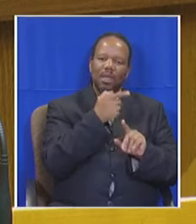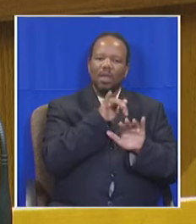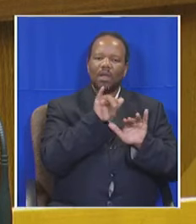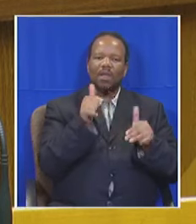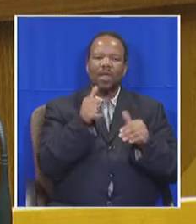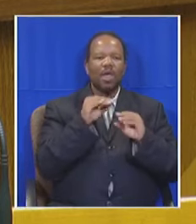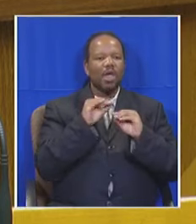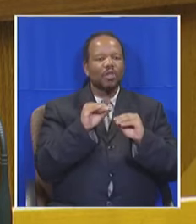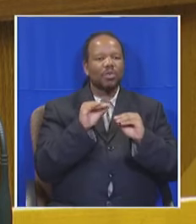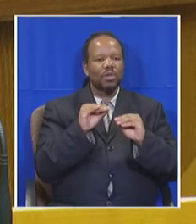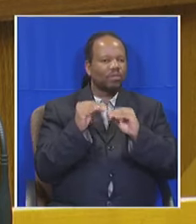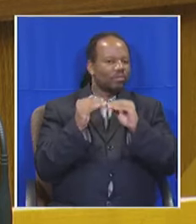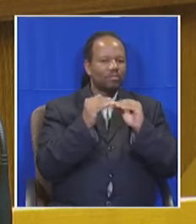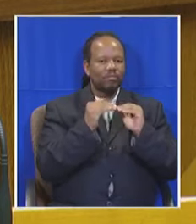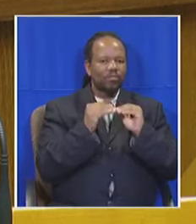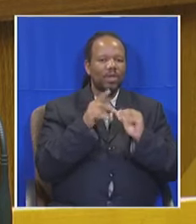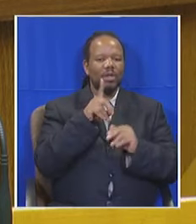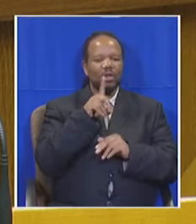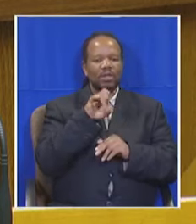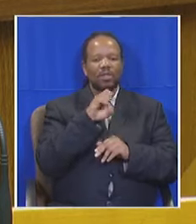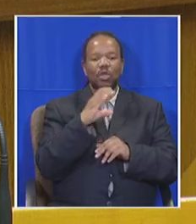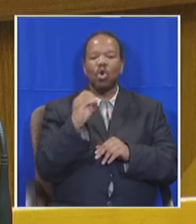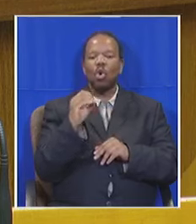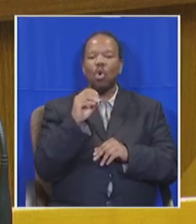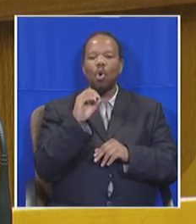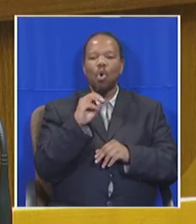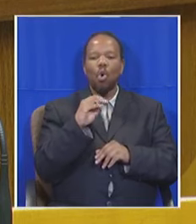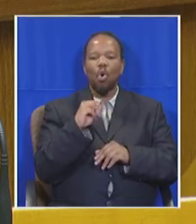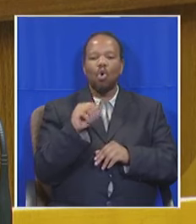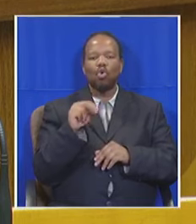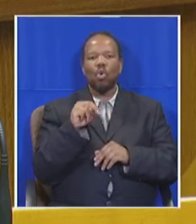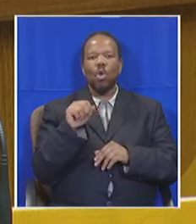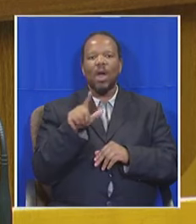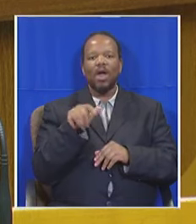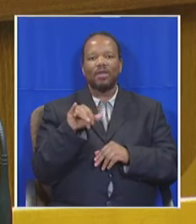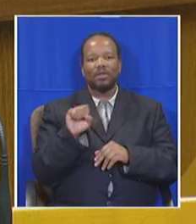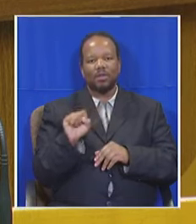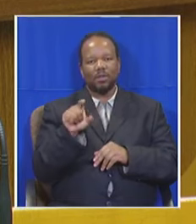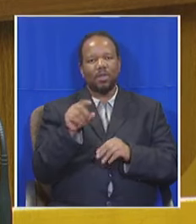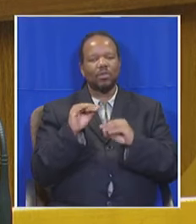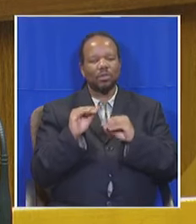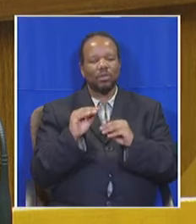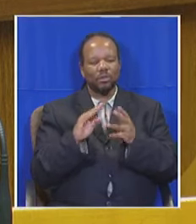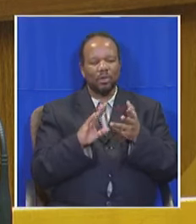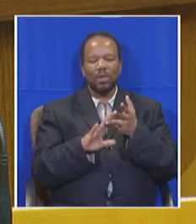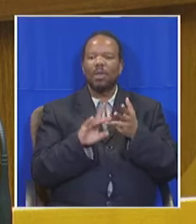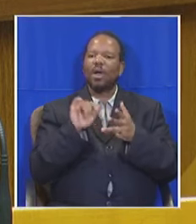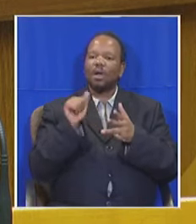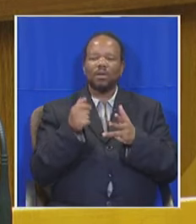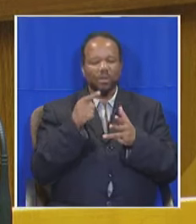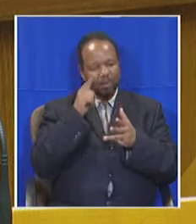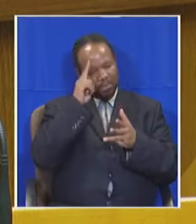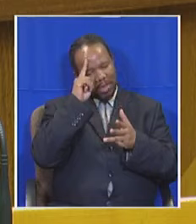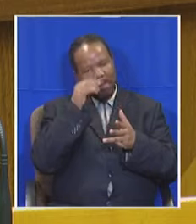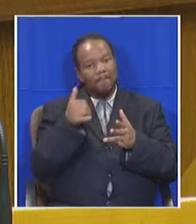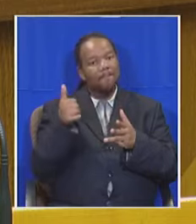The struggle to put the best interest of black oppressed at the heart of the equation of what was fair and